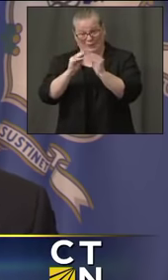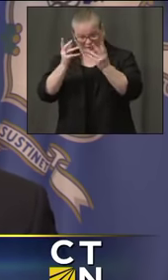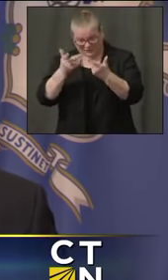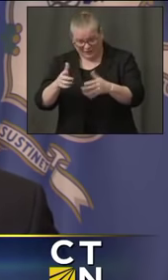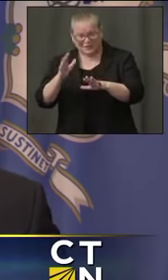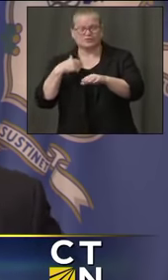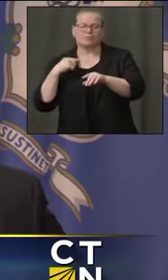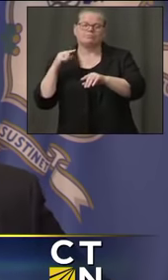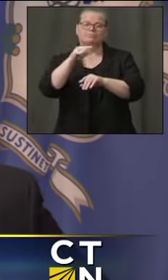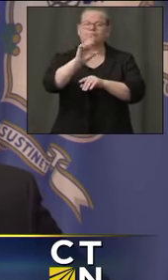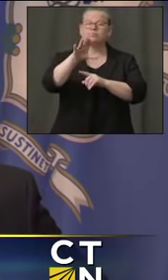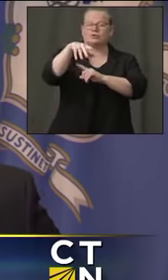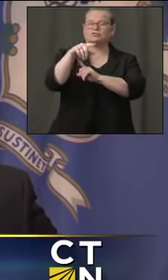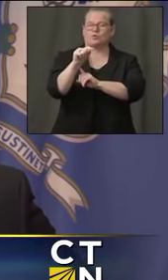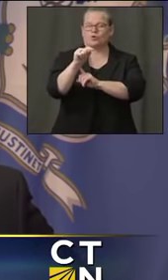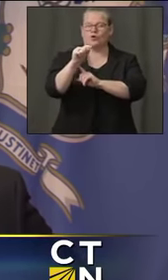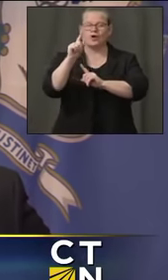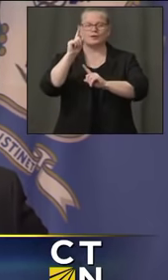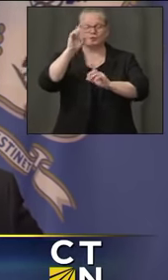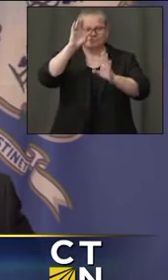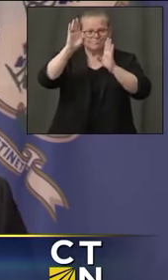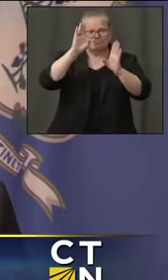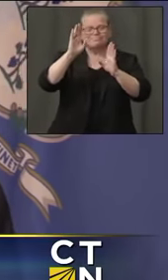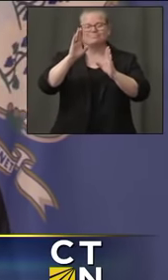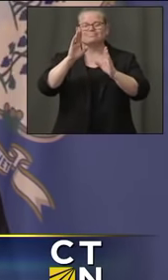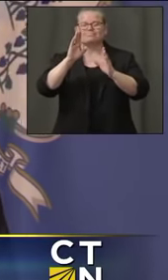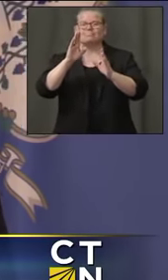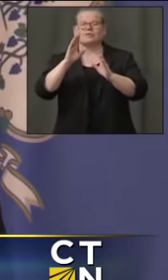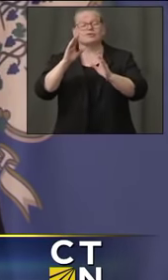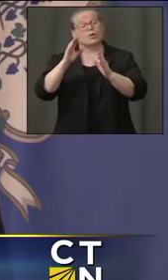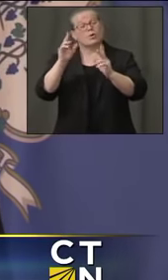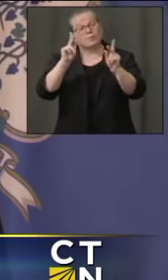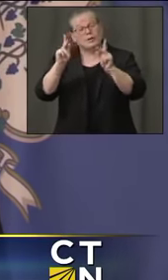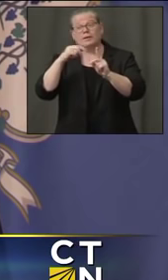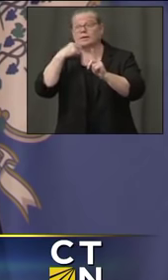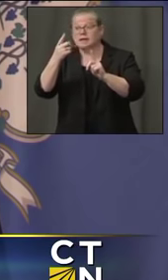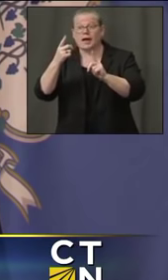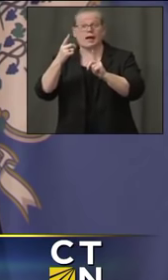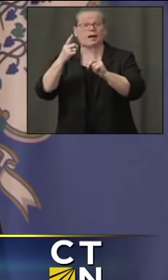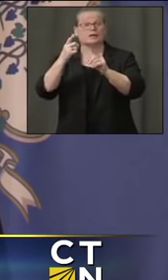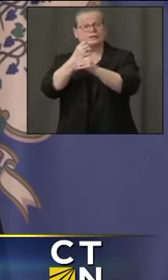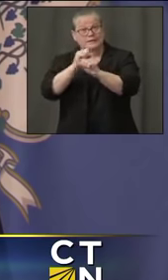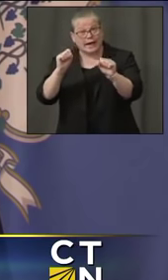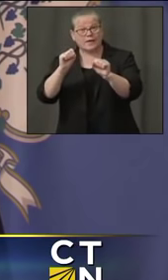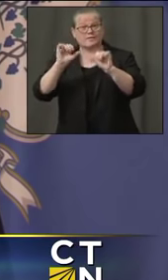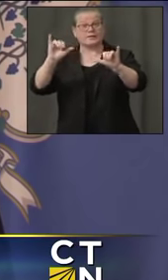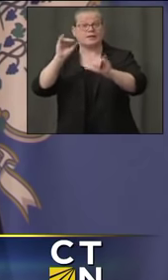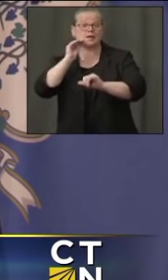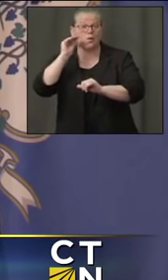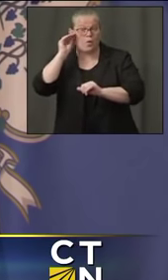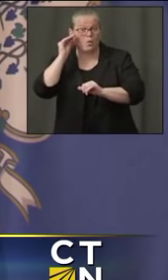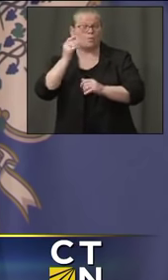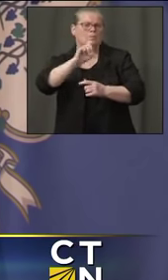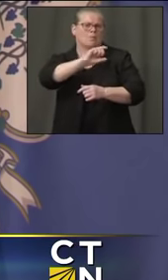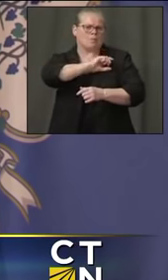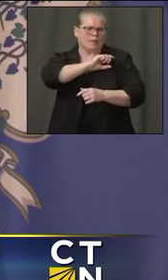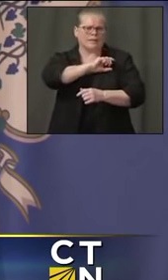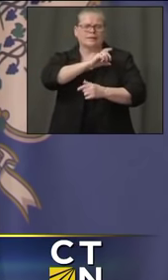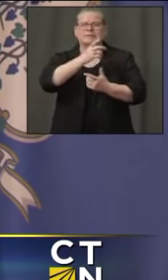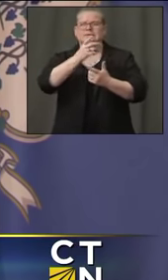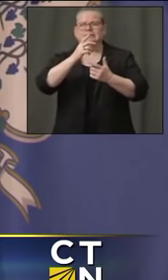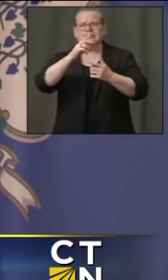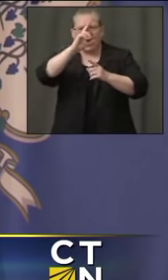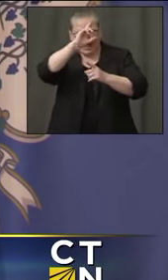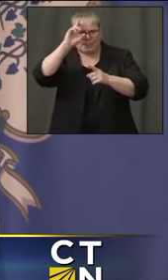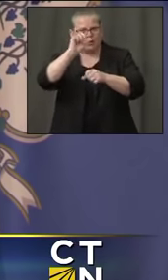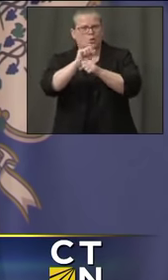stay at home, law enforcement and hospital workers, we ask them, we need them every day to go to work, and that's just what they've been doing.